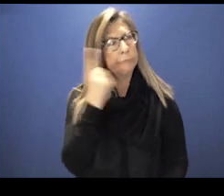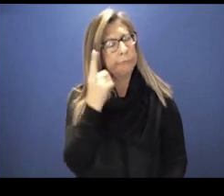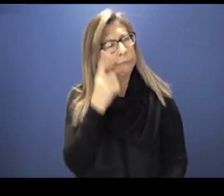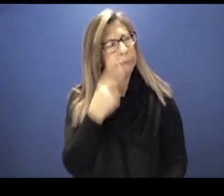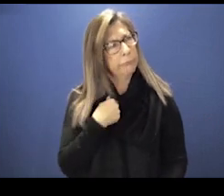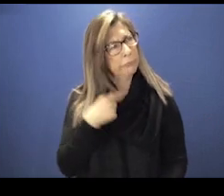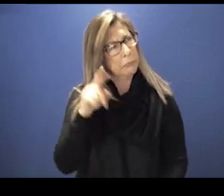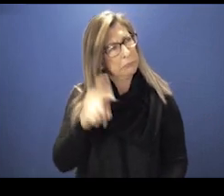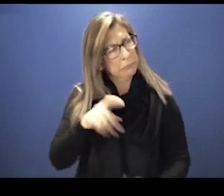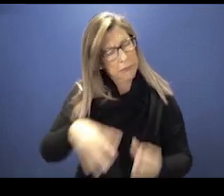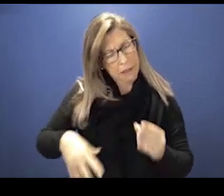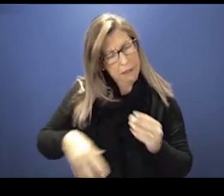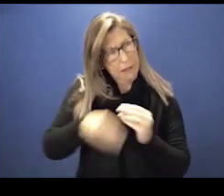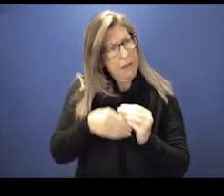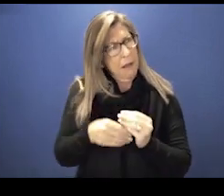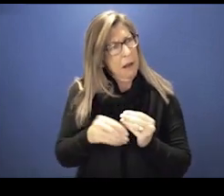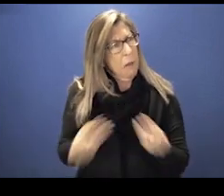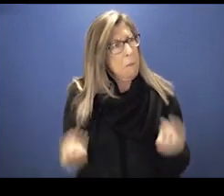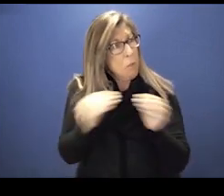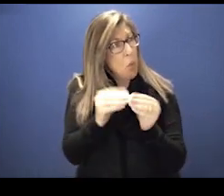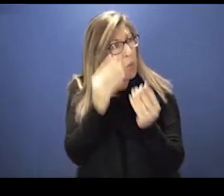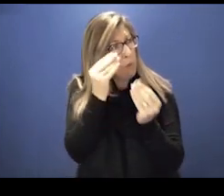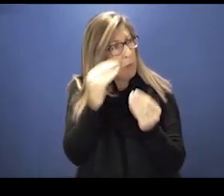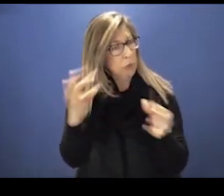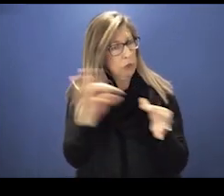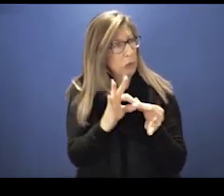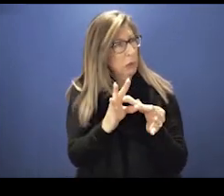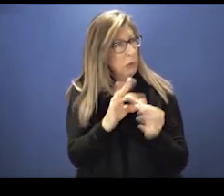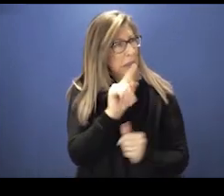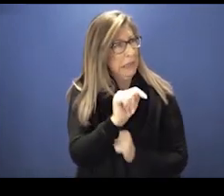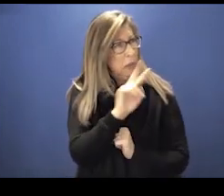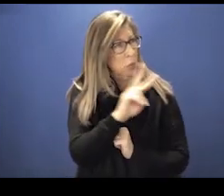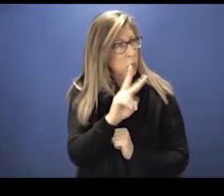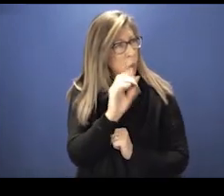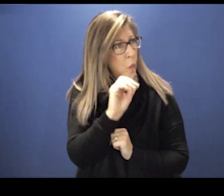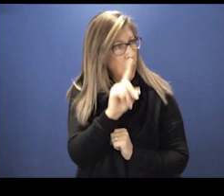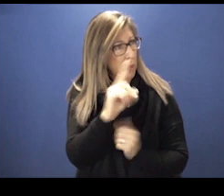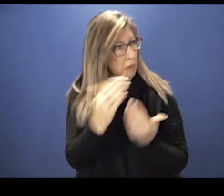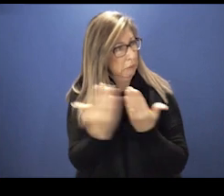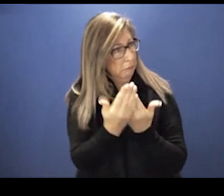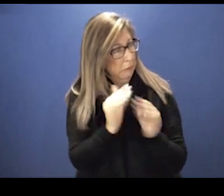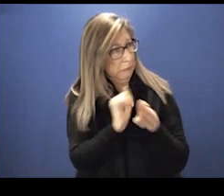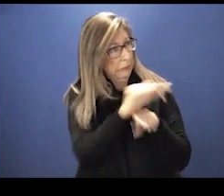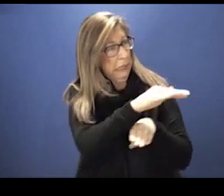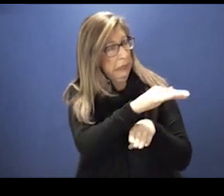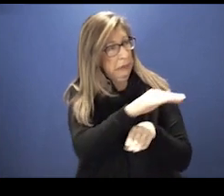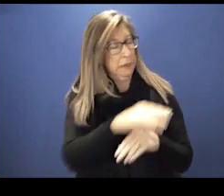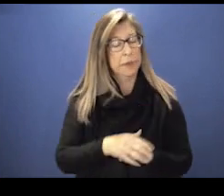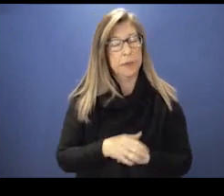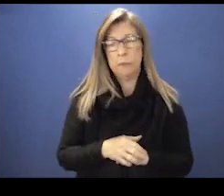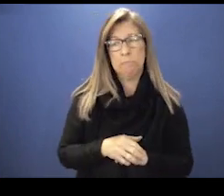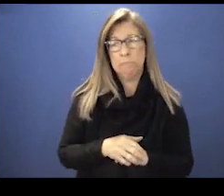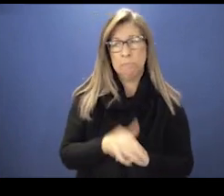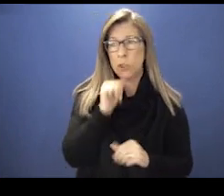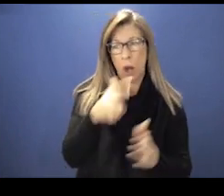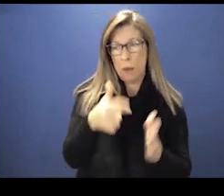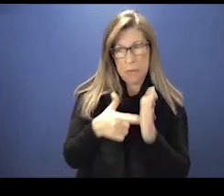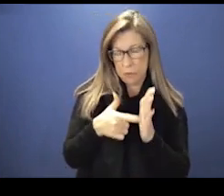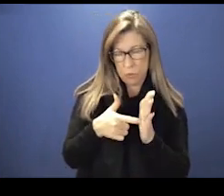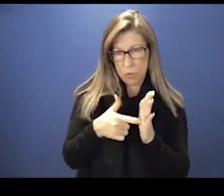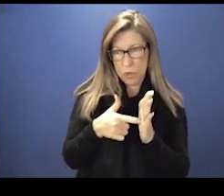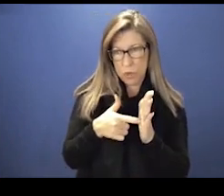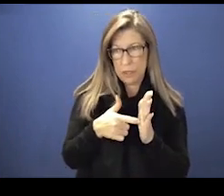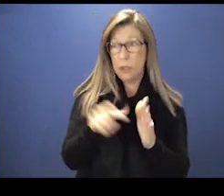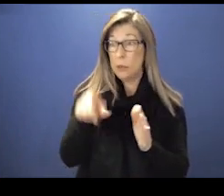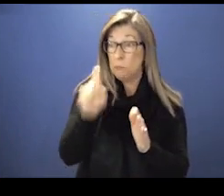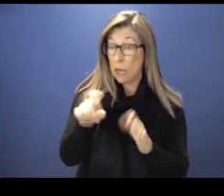Do I need to send in additional information with the T2201? It's not mandatory to send in